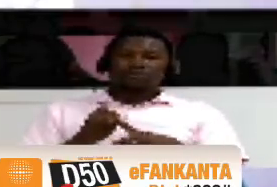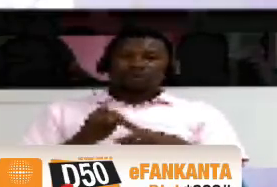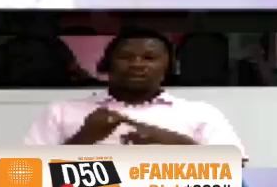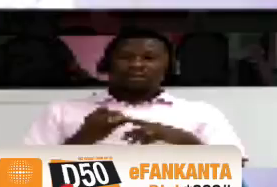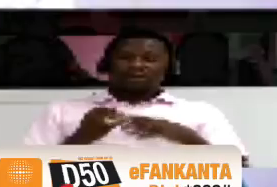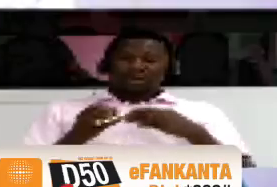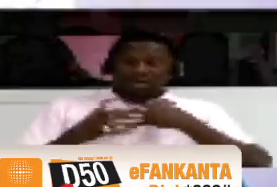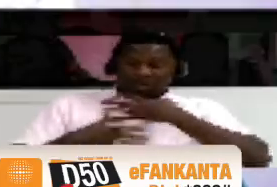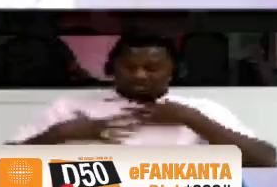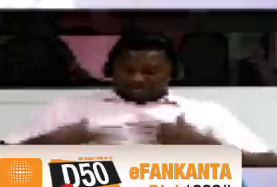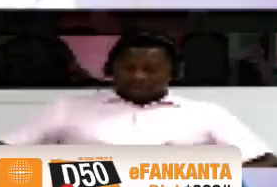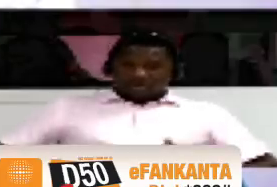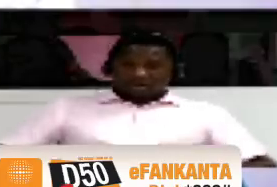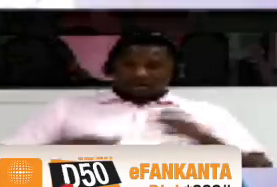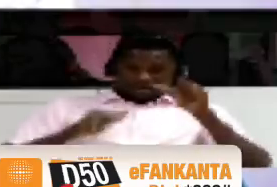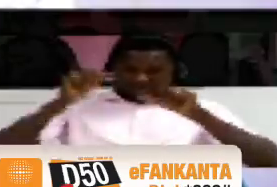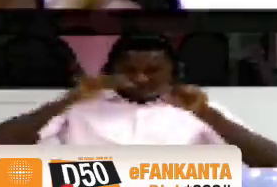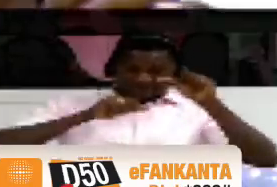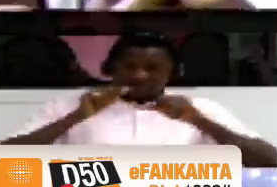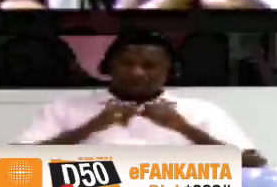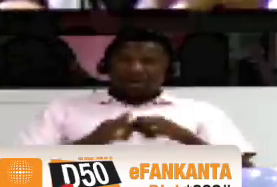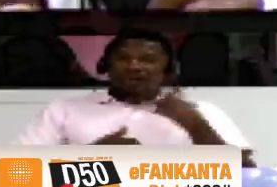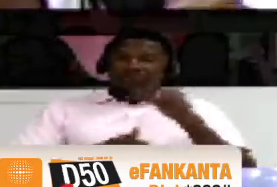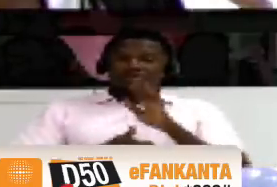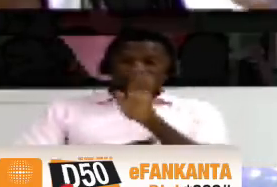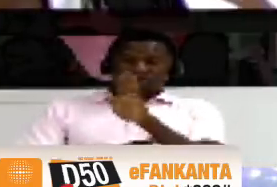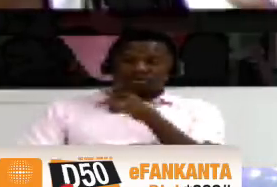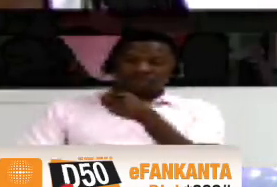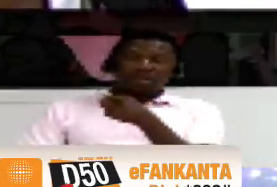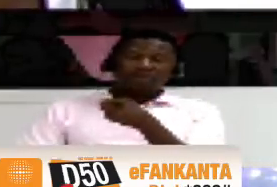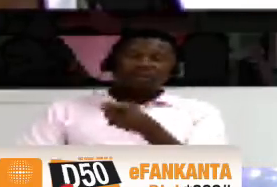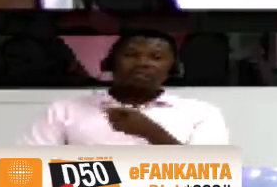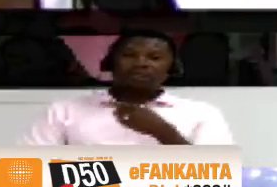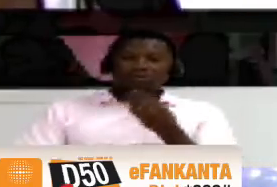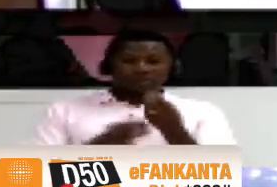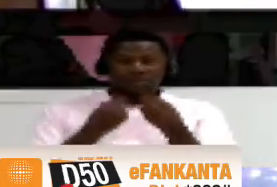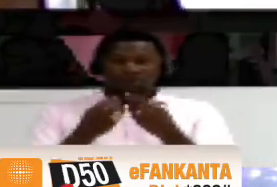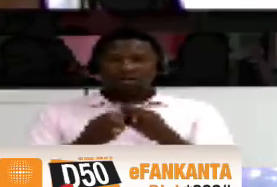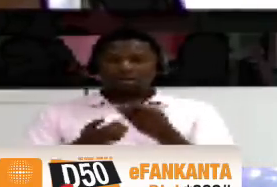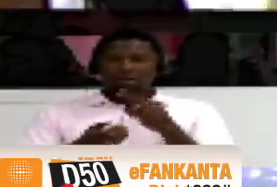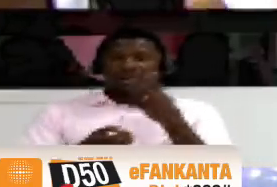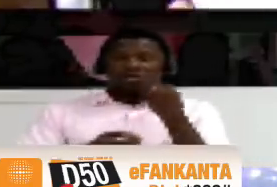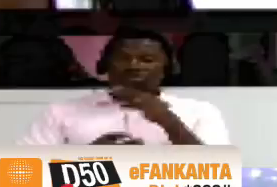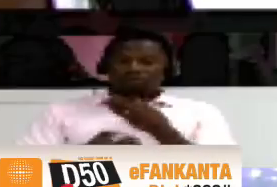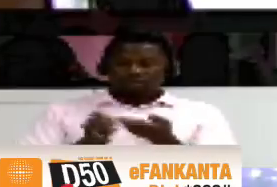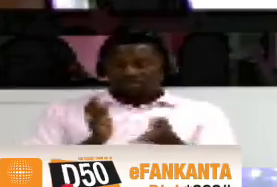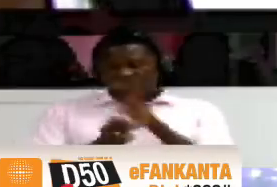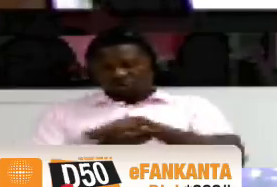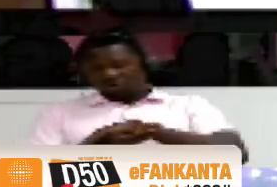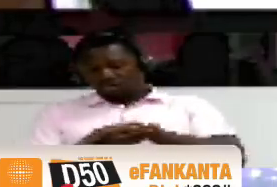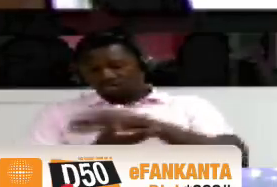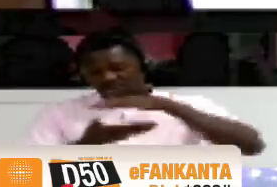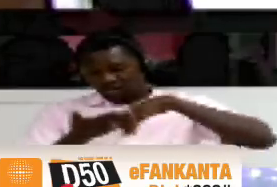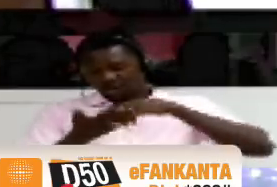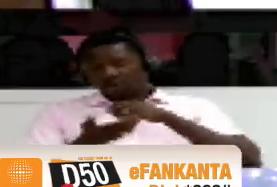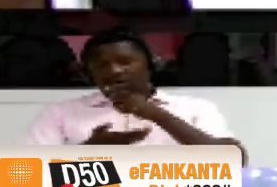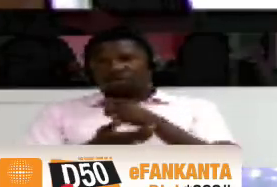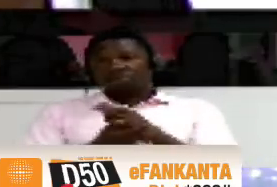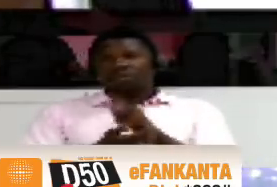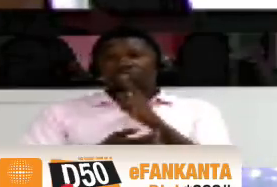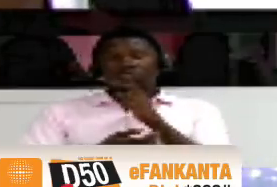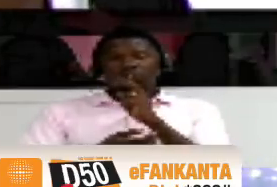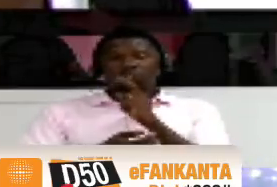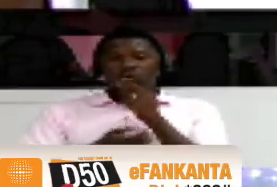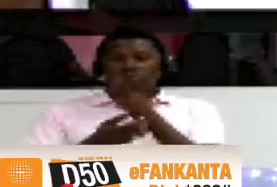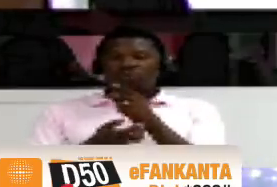External examination. If I could just stop you there, can you tell us who, if you turn the page over, can you tell us who is the author